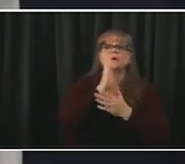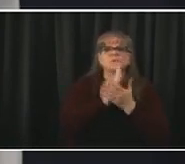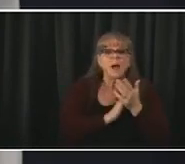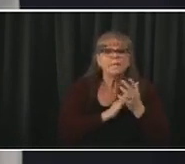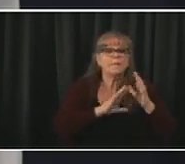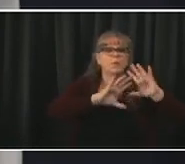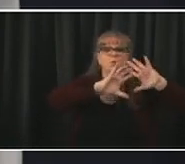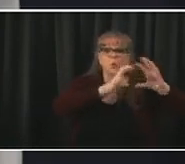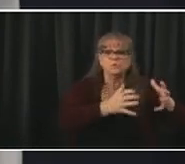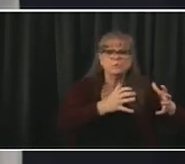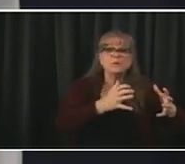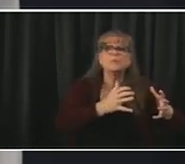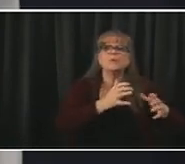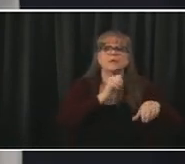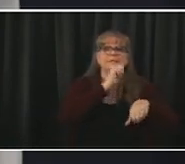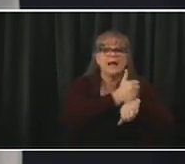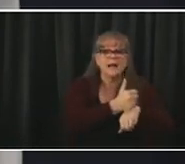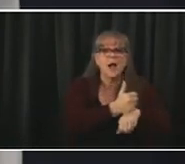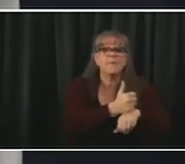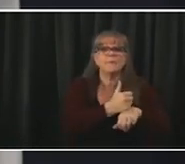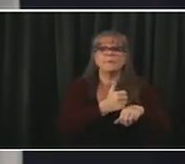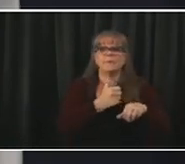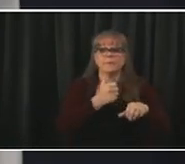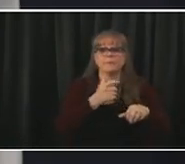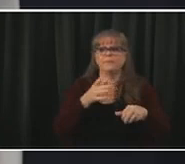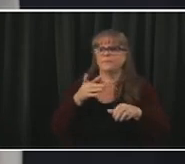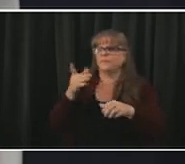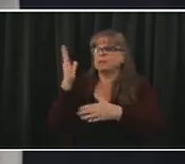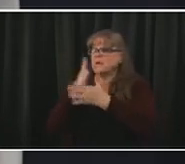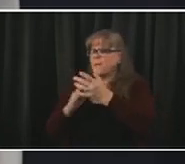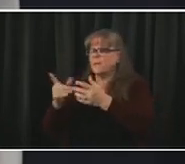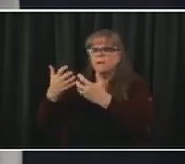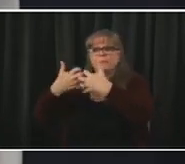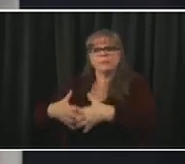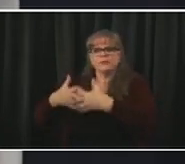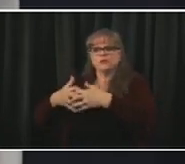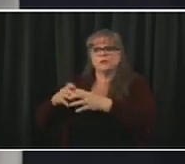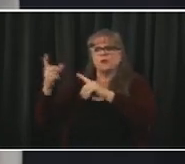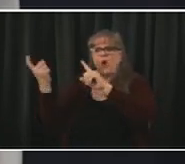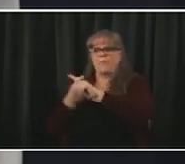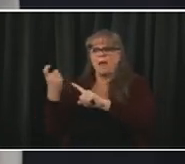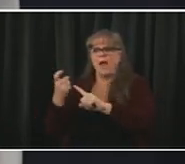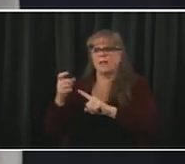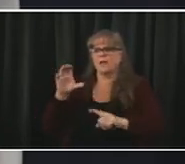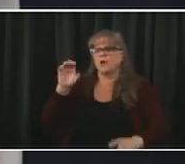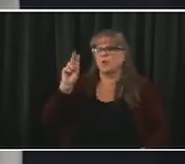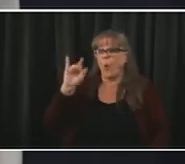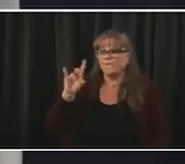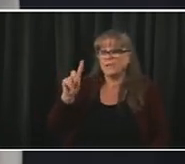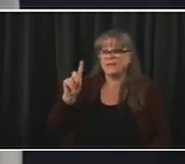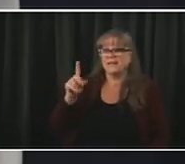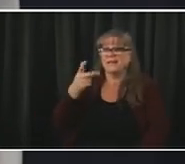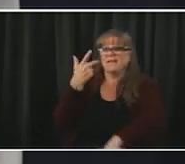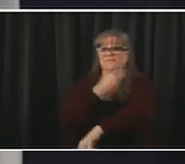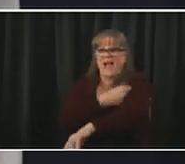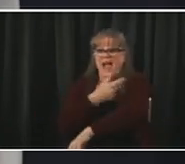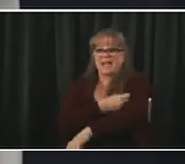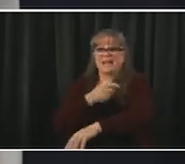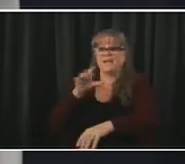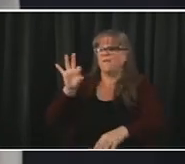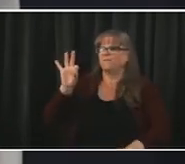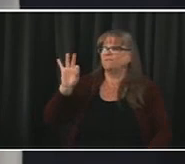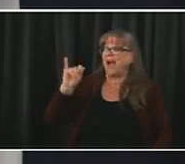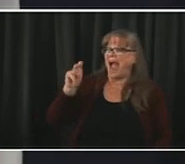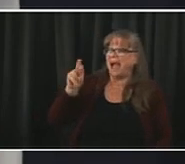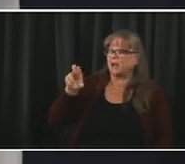this. I've linked to a COVID vaccine finder. There's also a great new Twitter account. It's